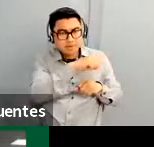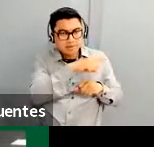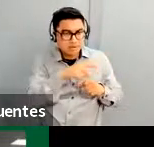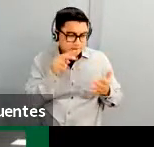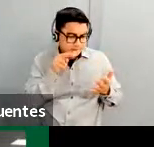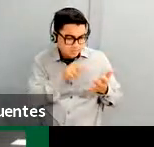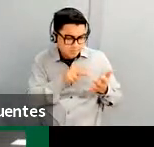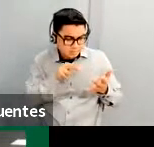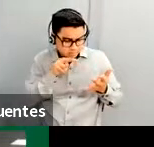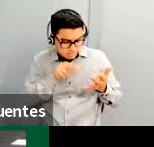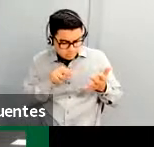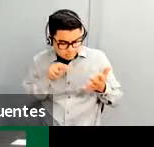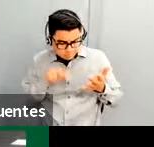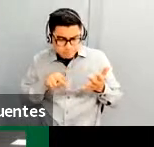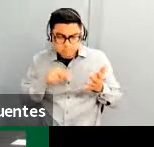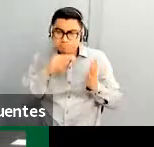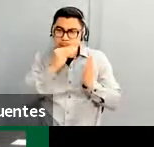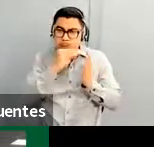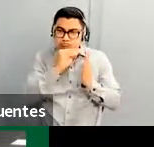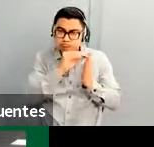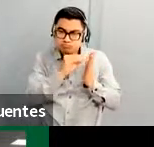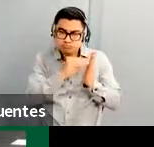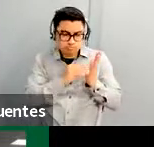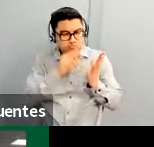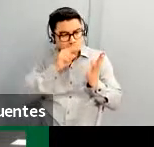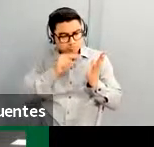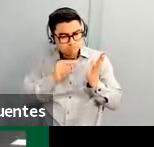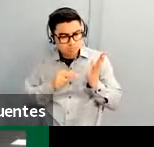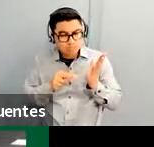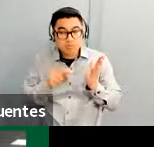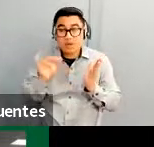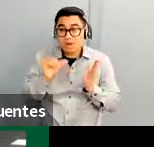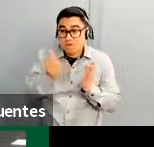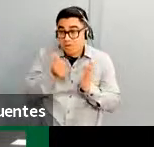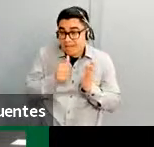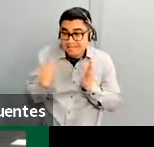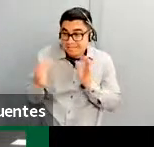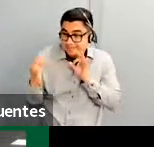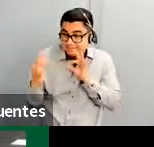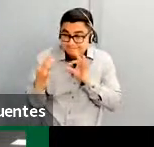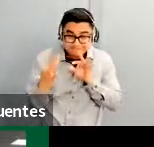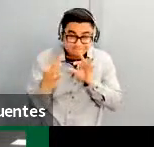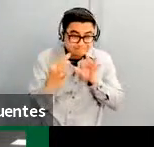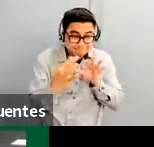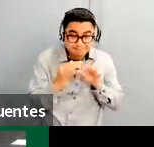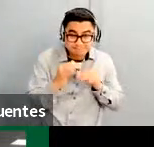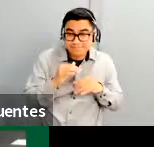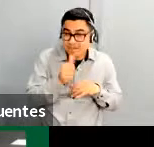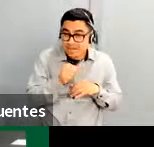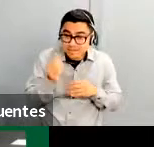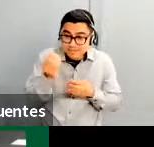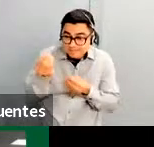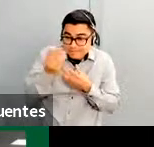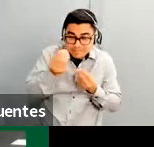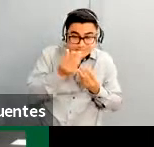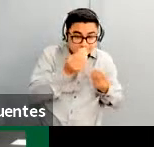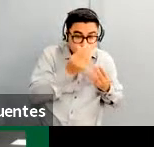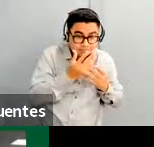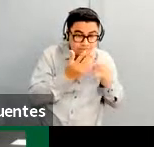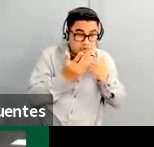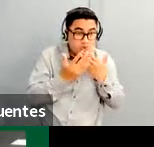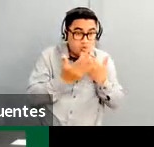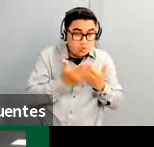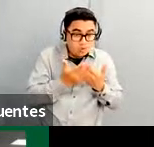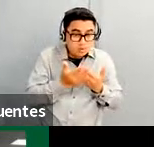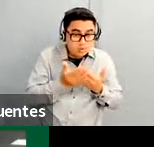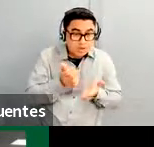to our stakeholder groups, and then we'll incorporate any input into the plan again. And it will go to the board in